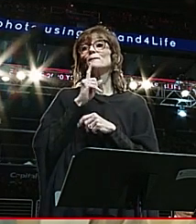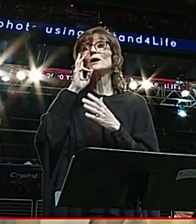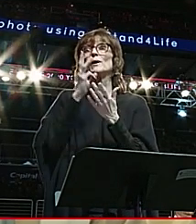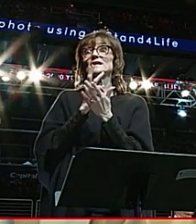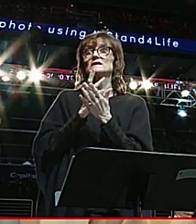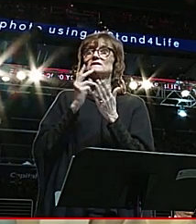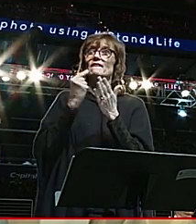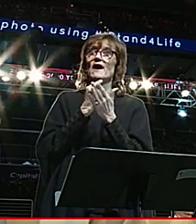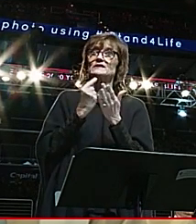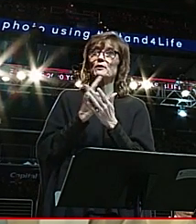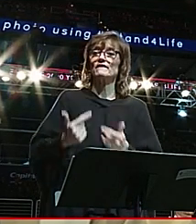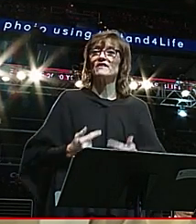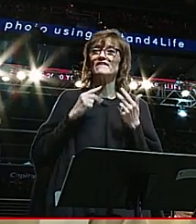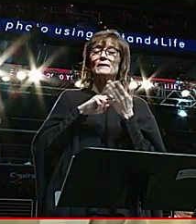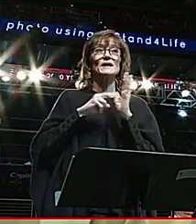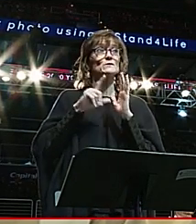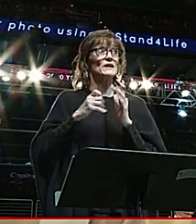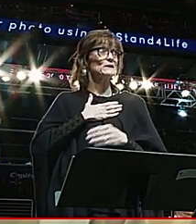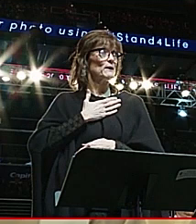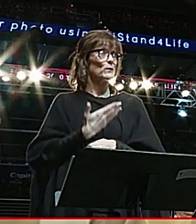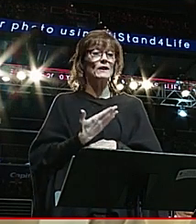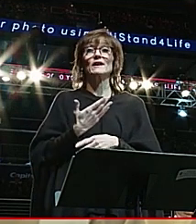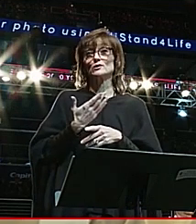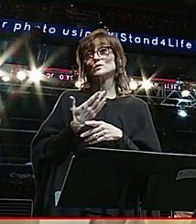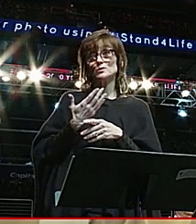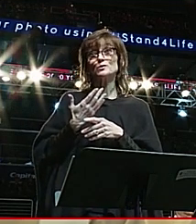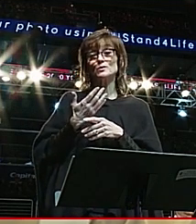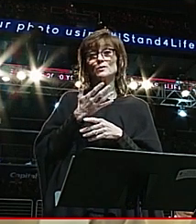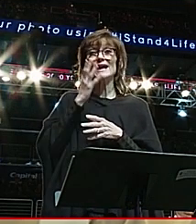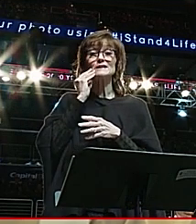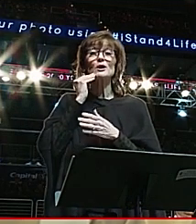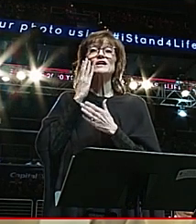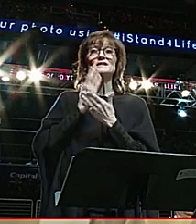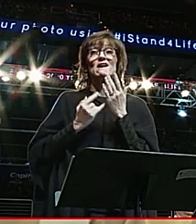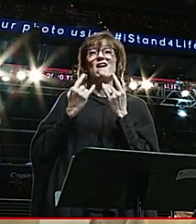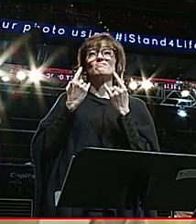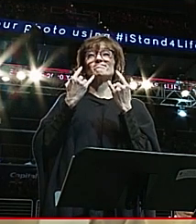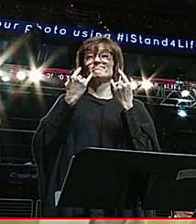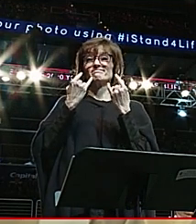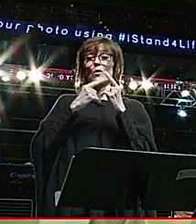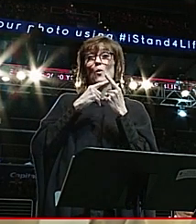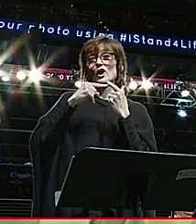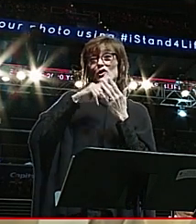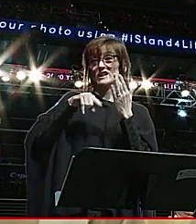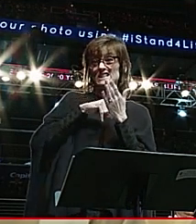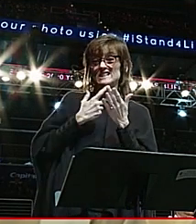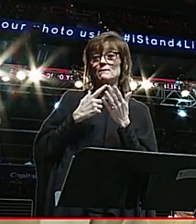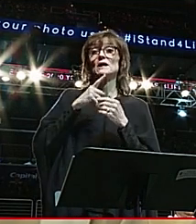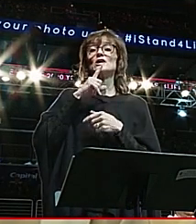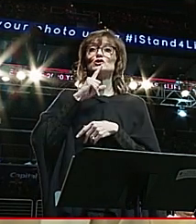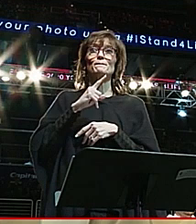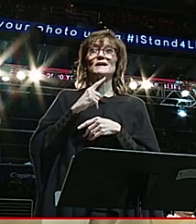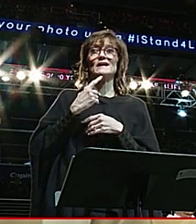that we should be willing to undergo some persecution, maybe to be marginalized, to be persecuted, to be